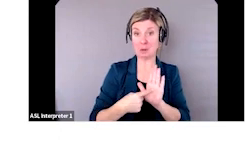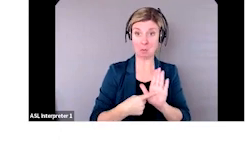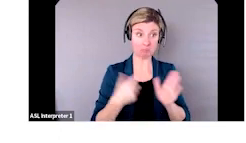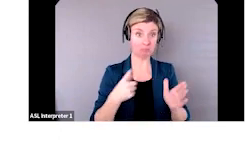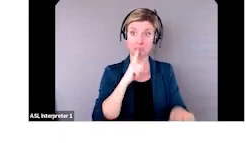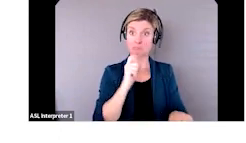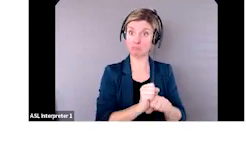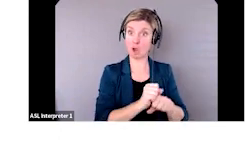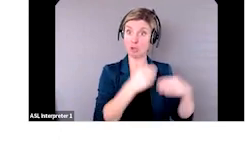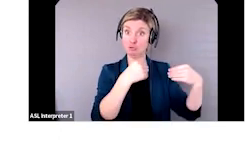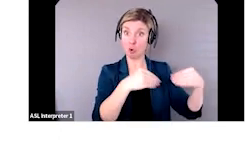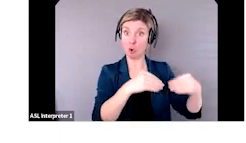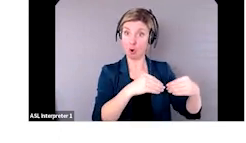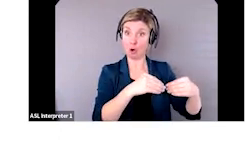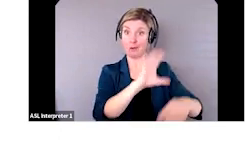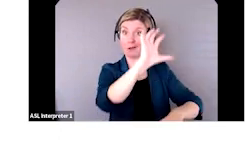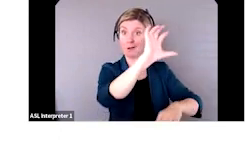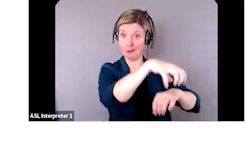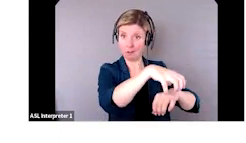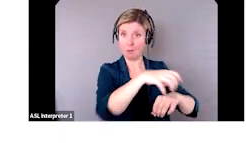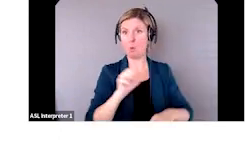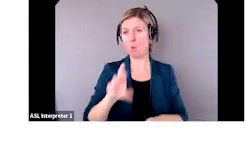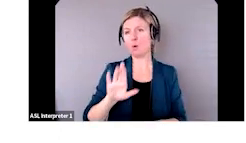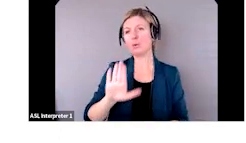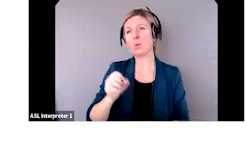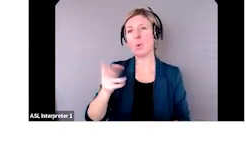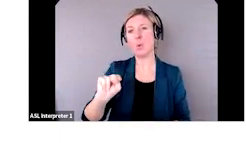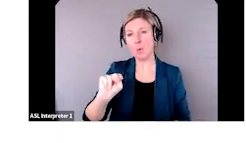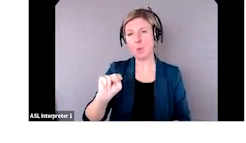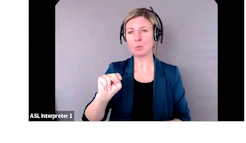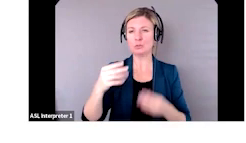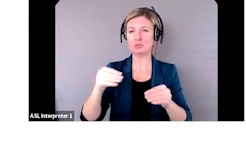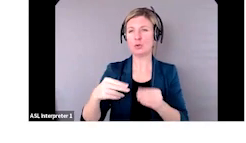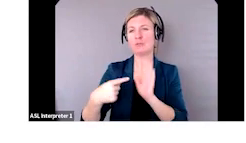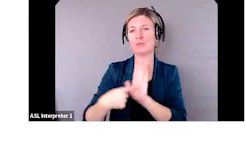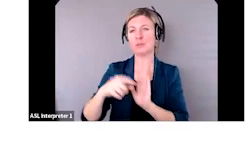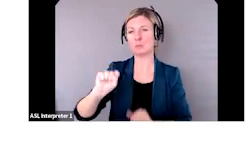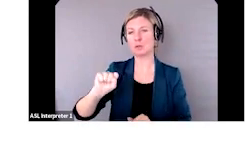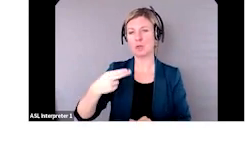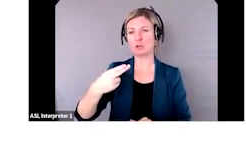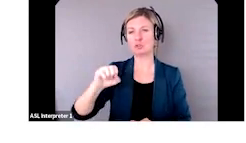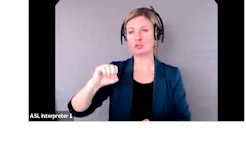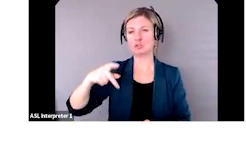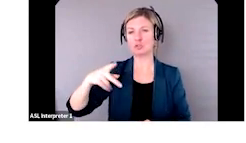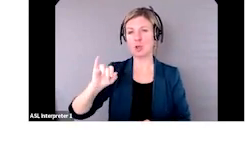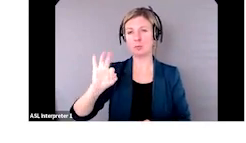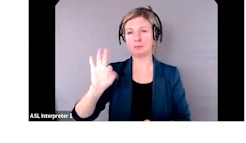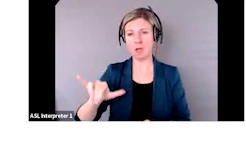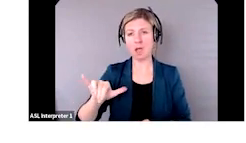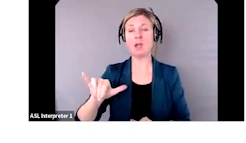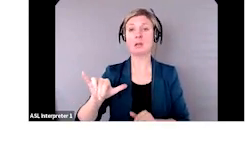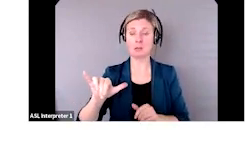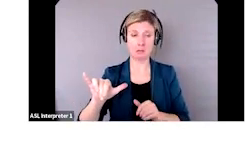own Shopify store, as an example. And Amazon is just another one of those channels that we want to make sure we have to attract